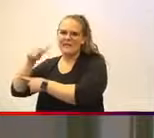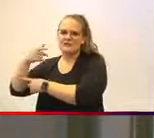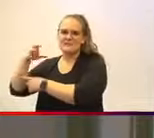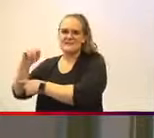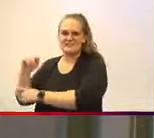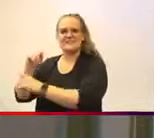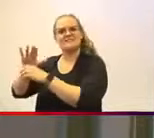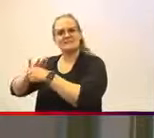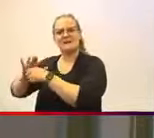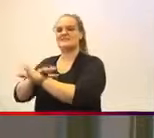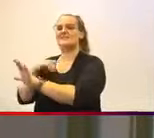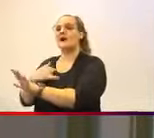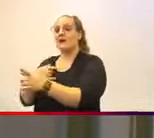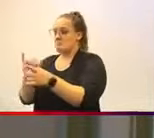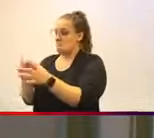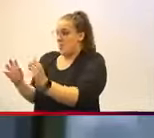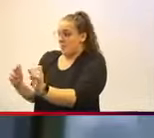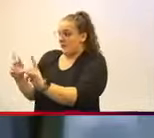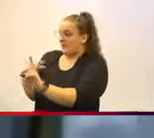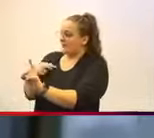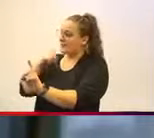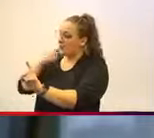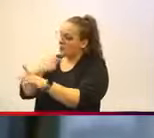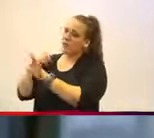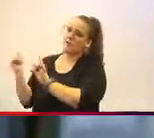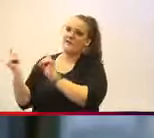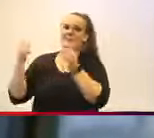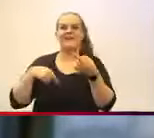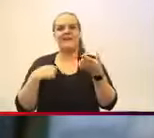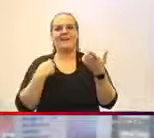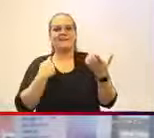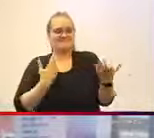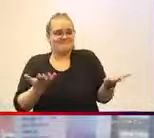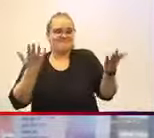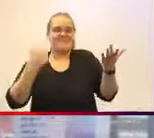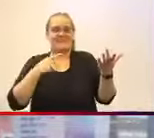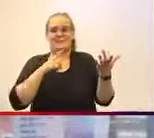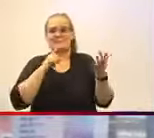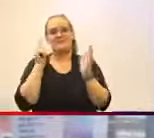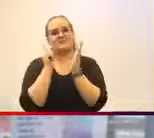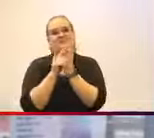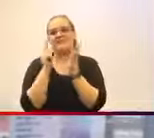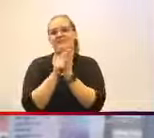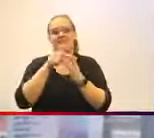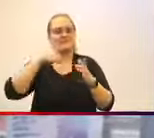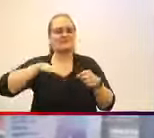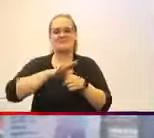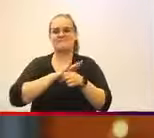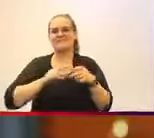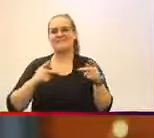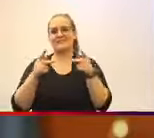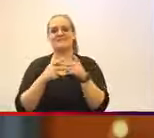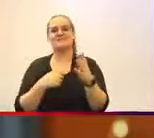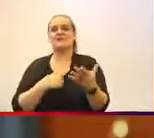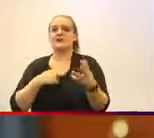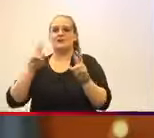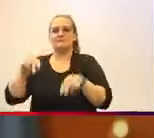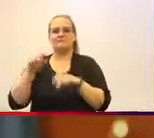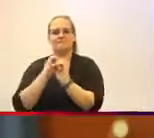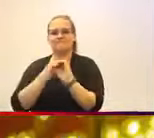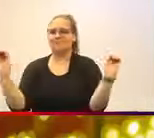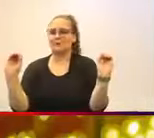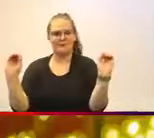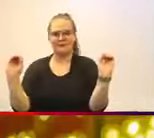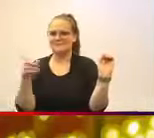I came and checked it out, and ever since I just fell in love with the space. It's such a judgment-free zone, and